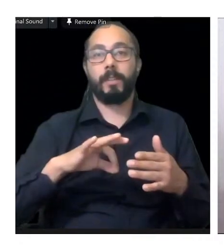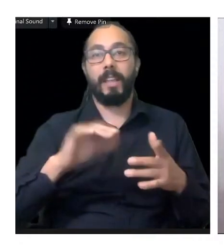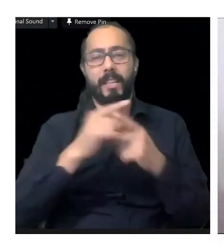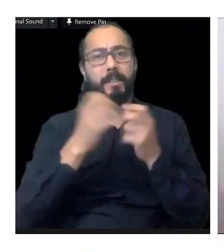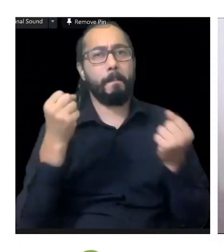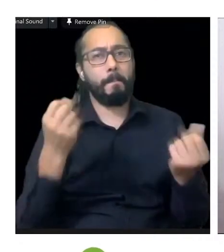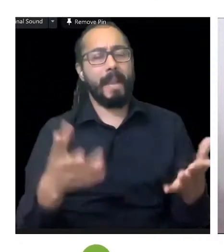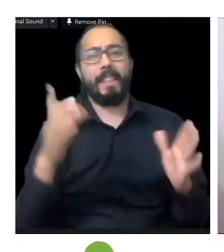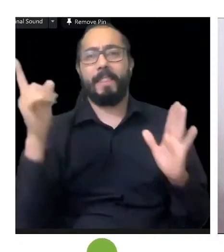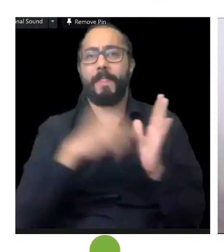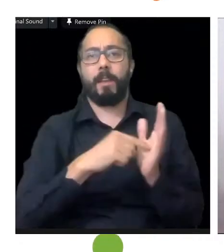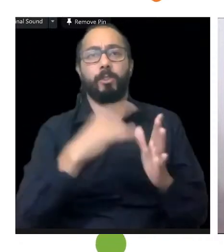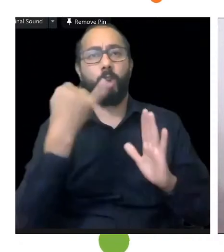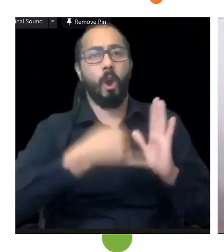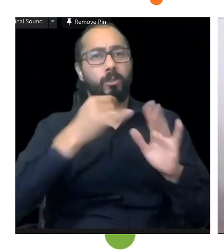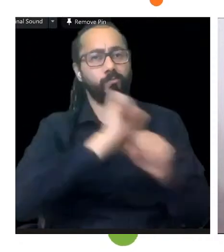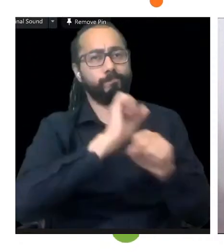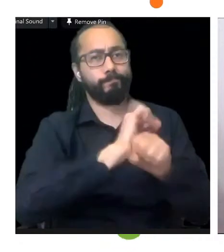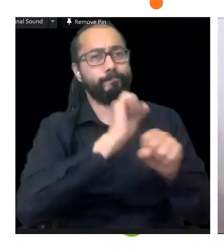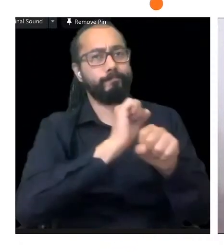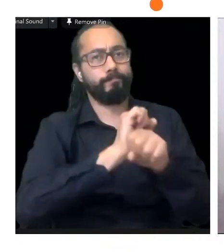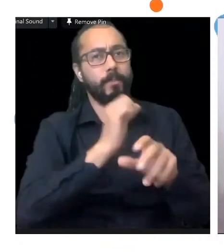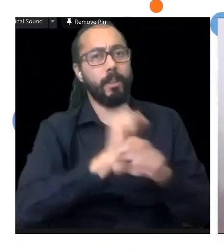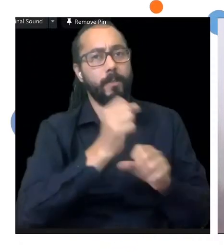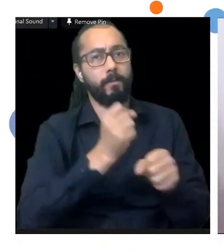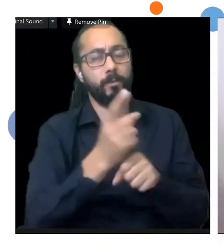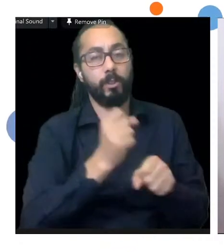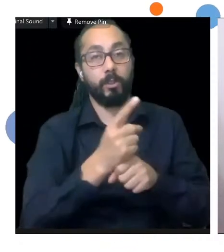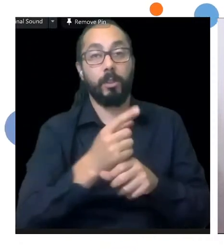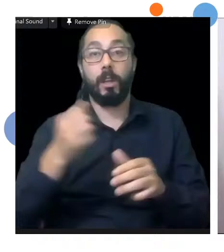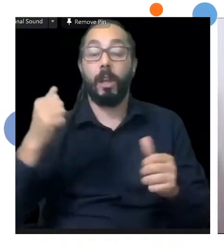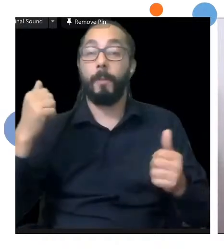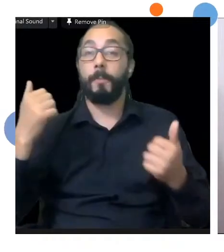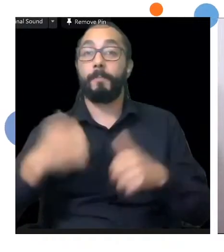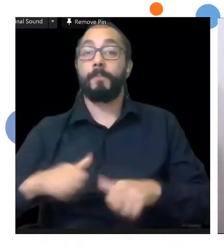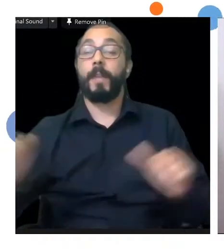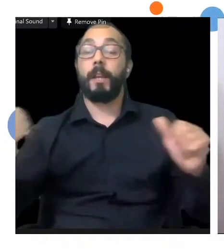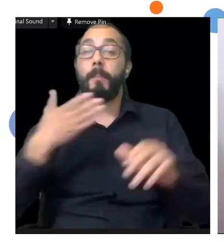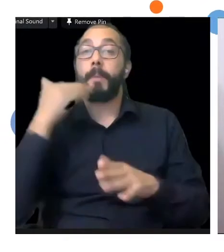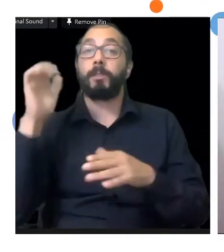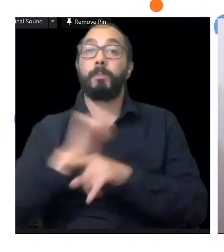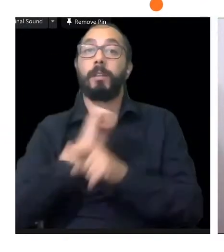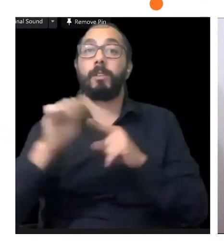caught wind of creative ideas or best practices pertaining to the for-profit sector?